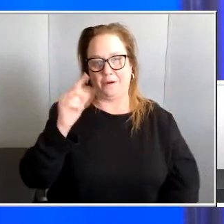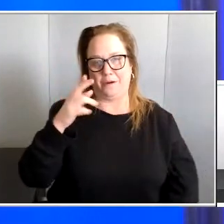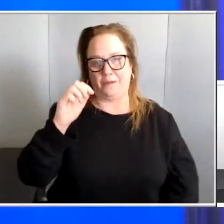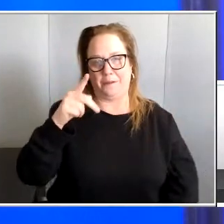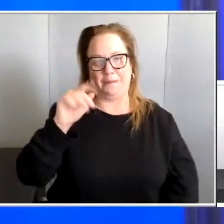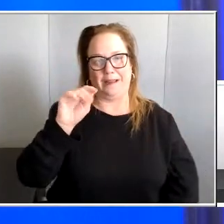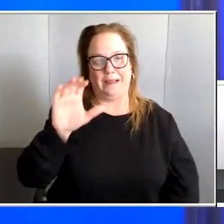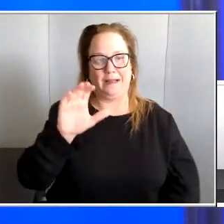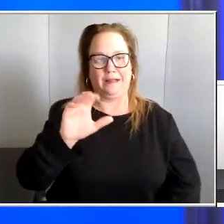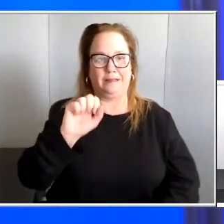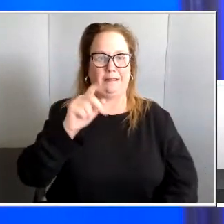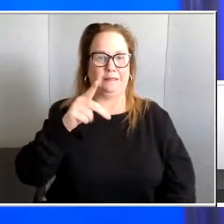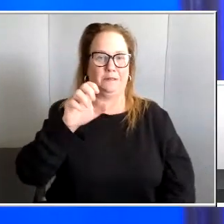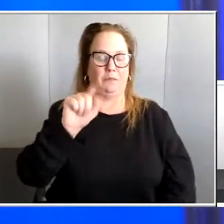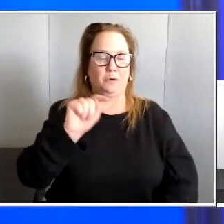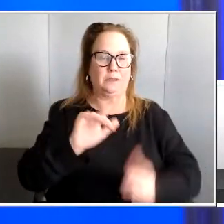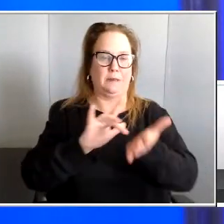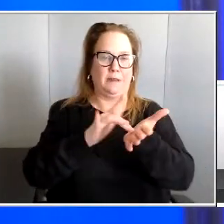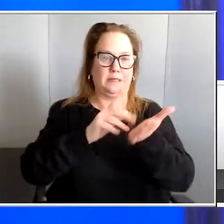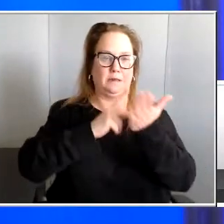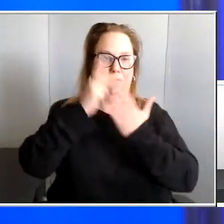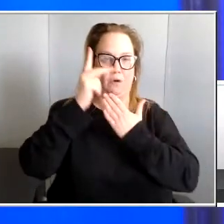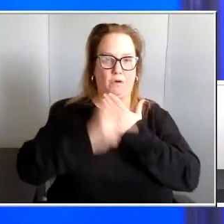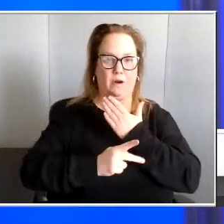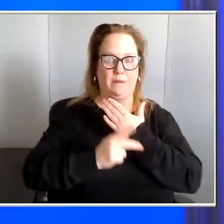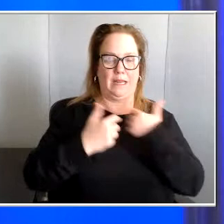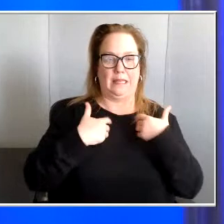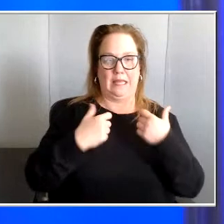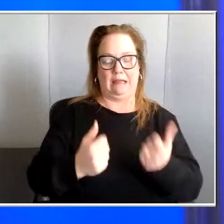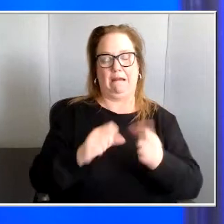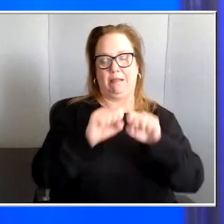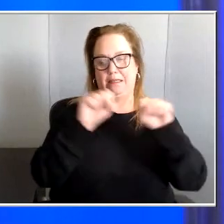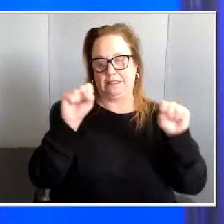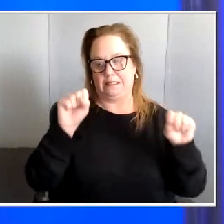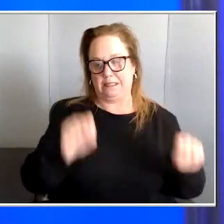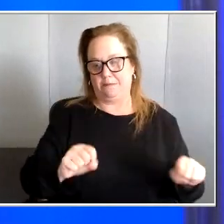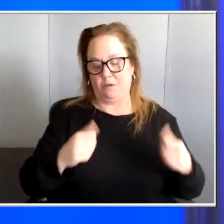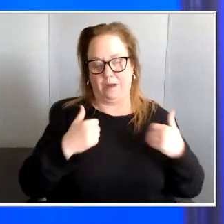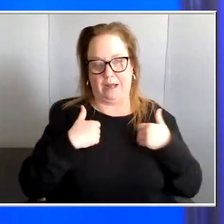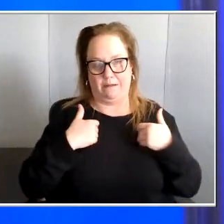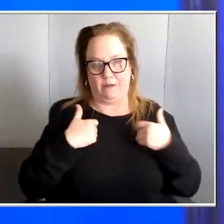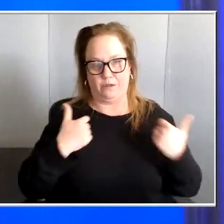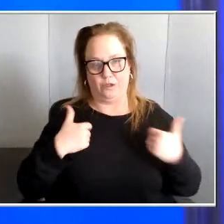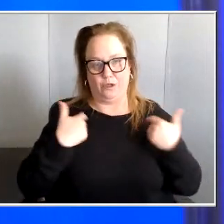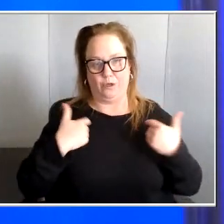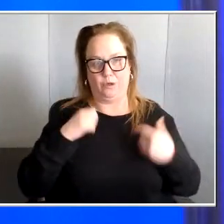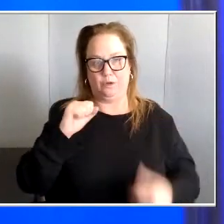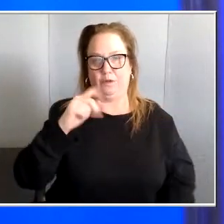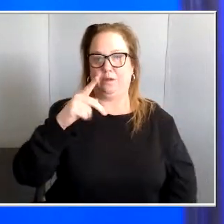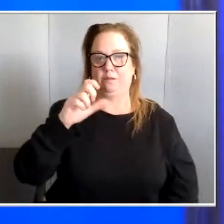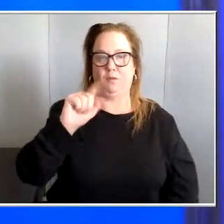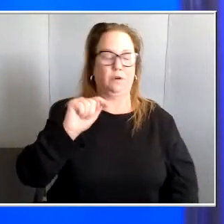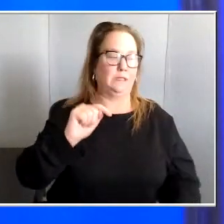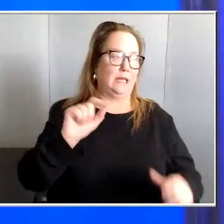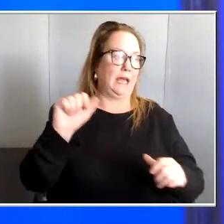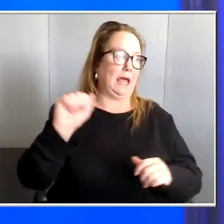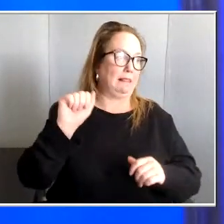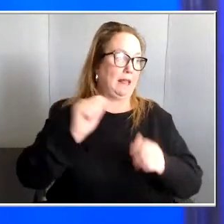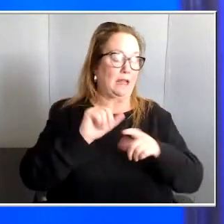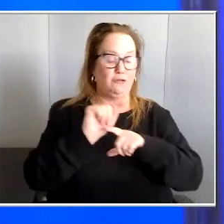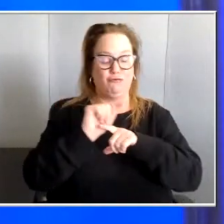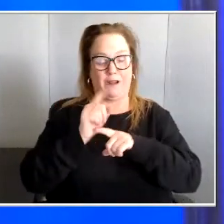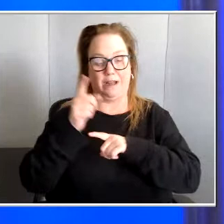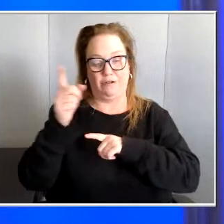program that we have here at the University of Kansas Health System. We have those youth sports medicine athletic trainers out in the field at the high